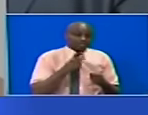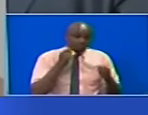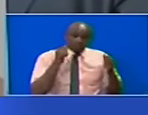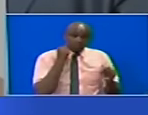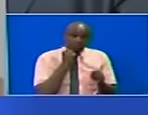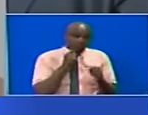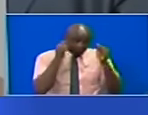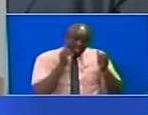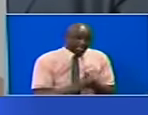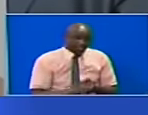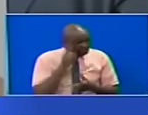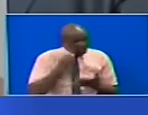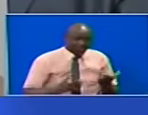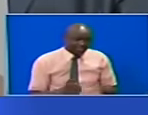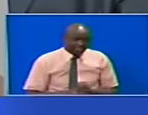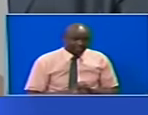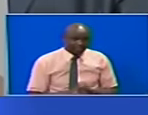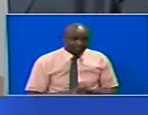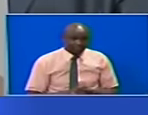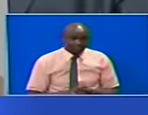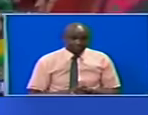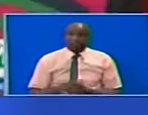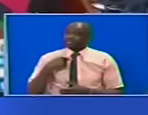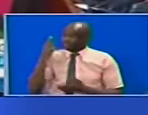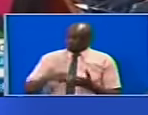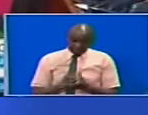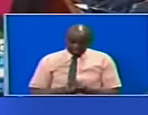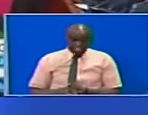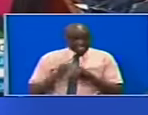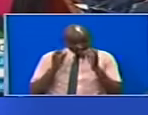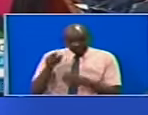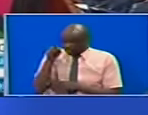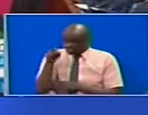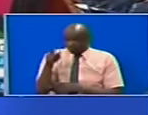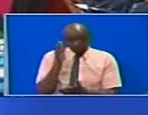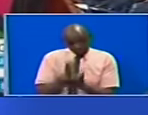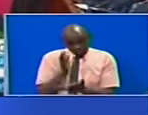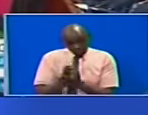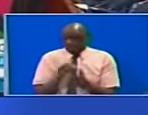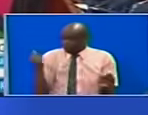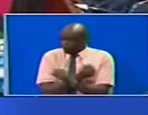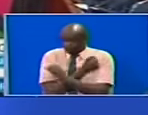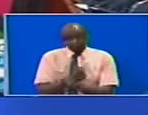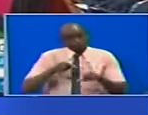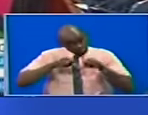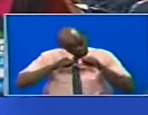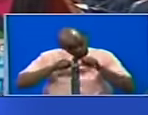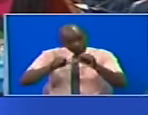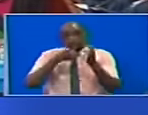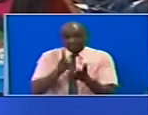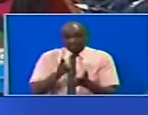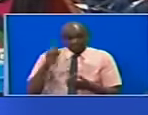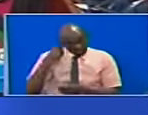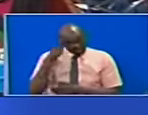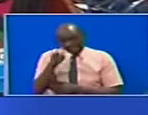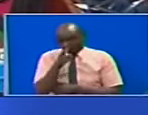strike. Is this feasible? As I said, this is something that's completely unsustainable. Let me say it's also